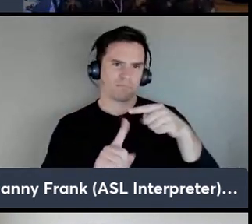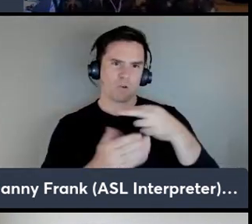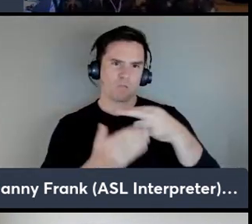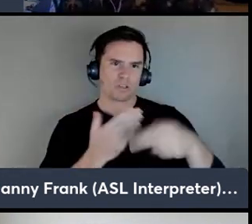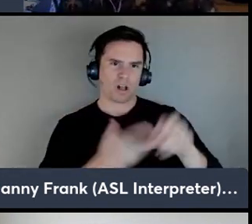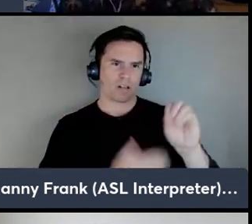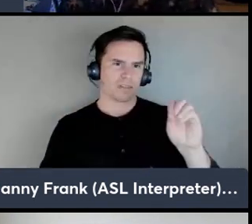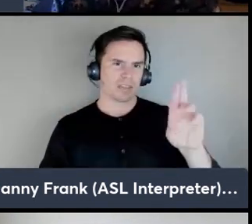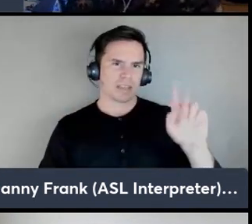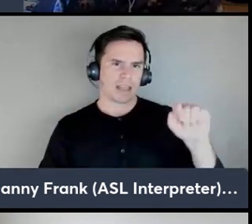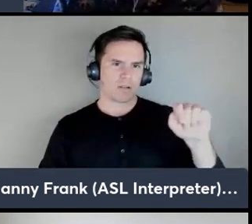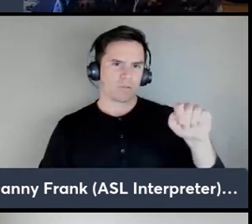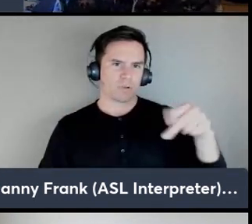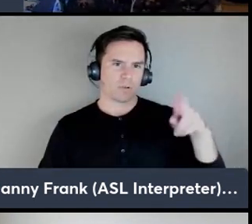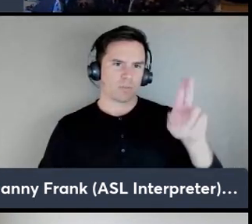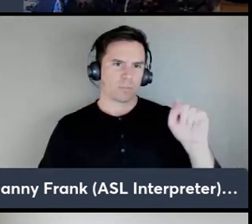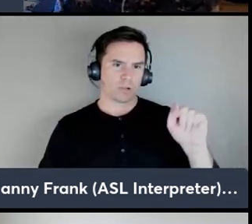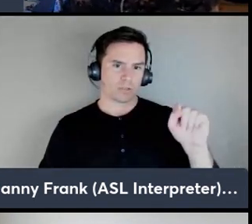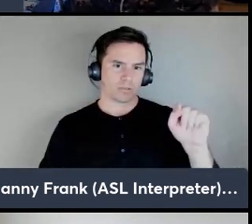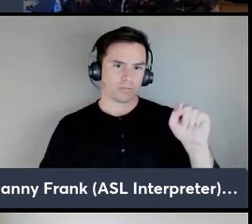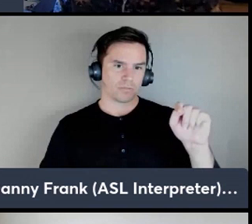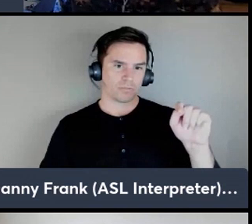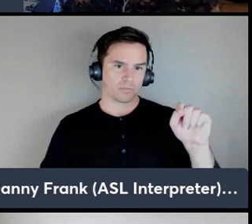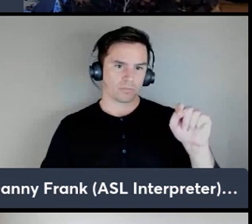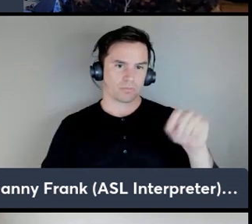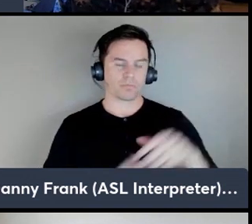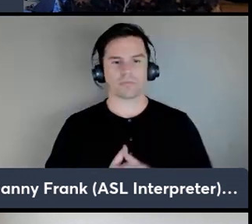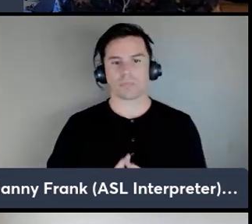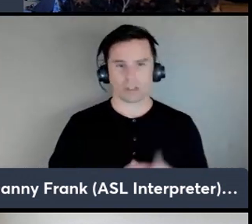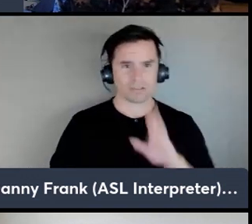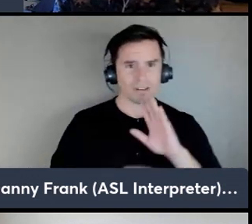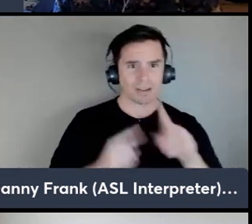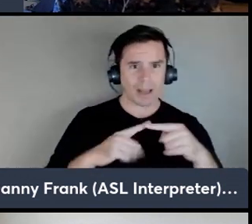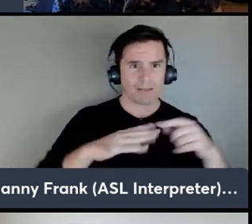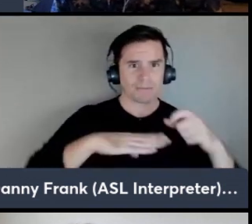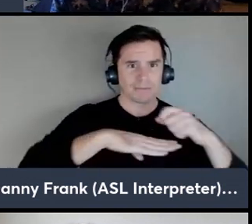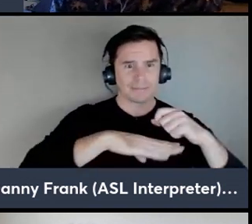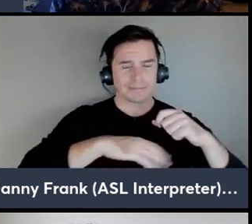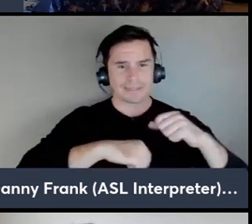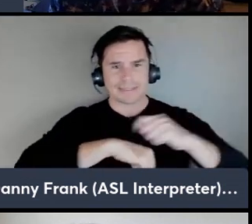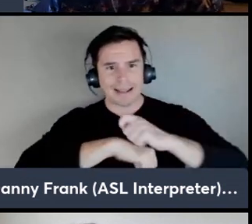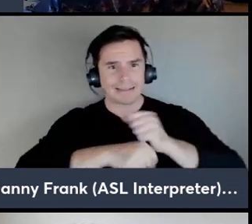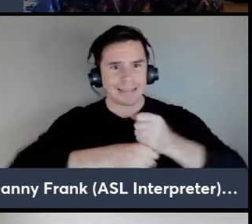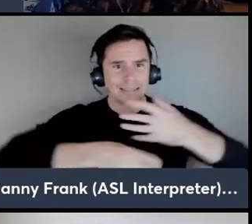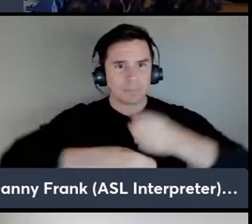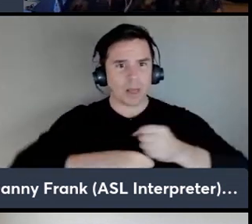two numbers here. 0.1. Are we still talking about plus exploding 0.2. snails? Messy.